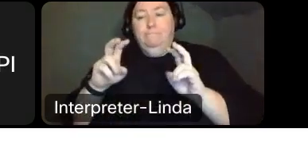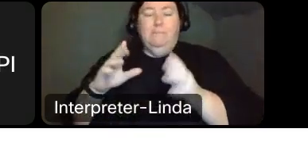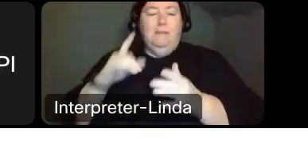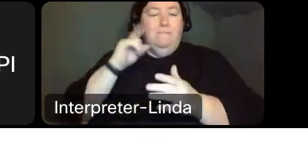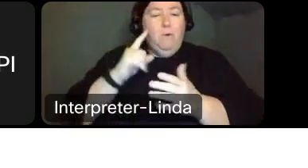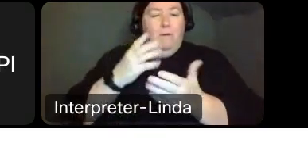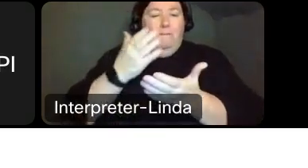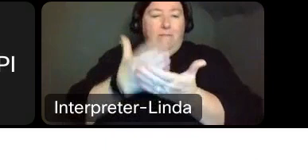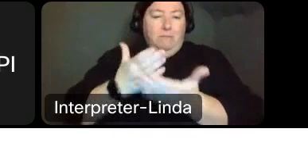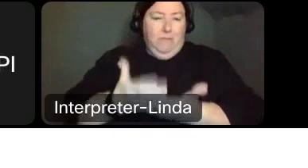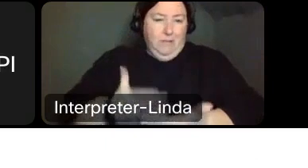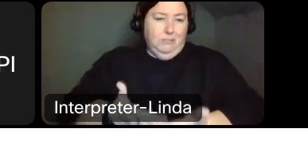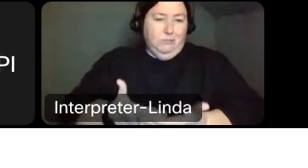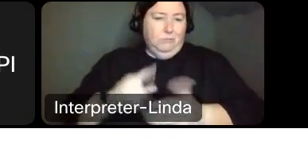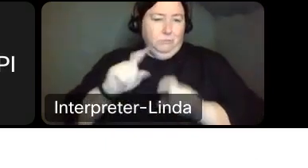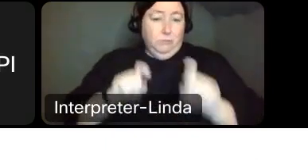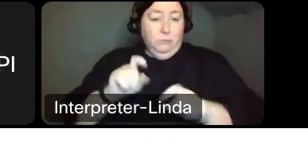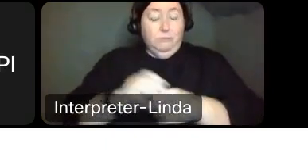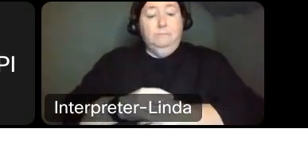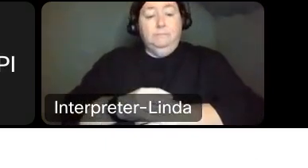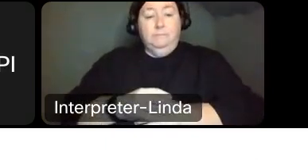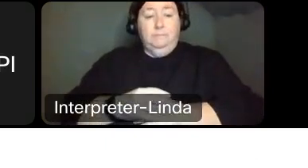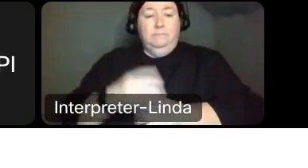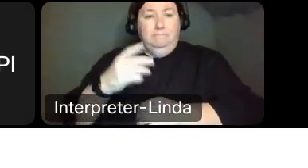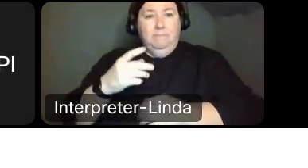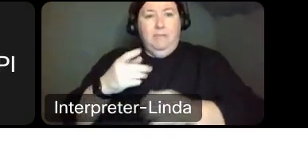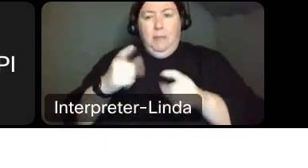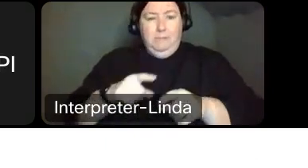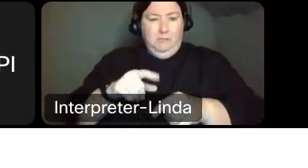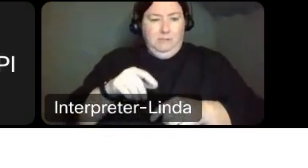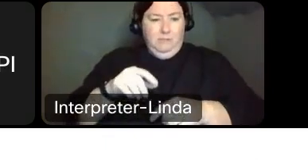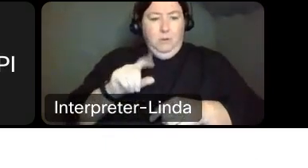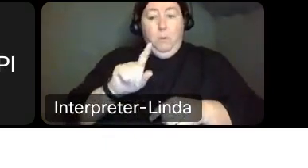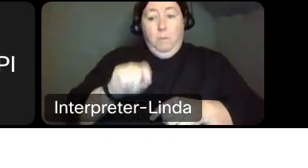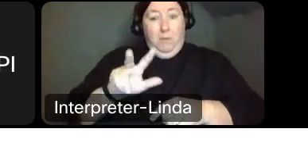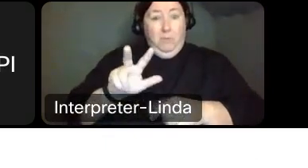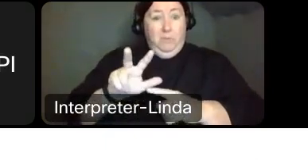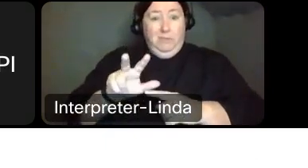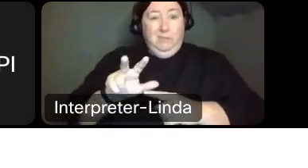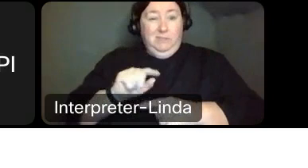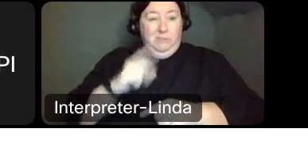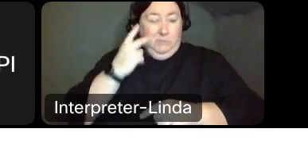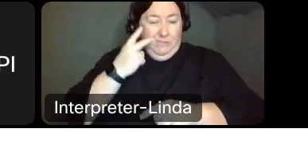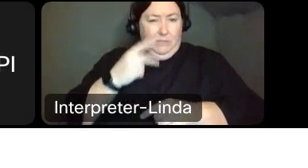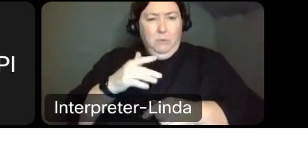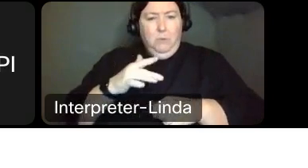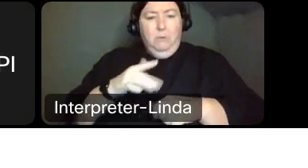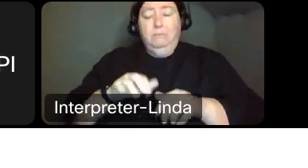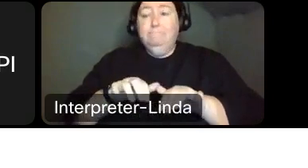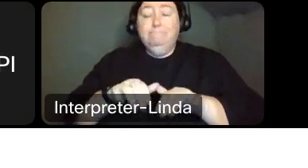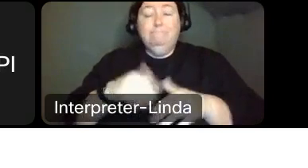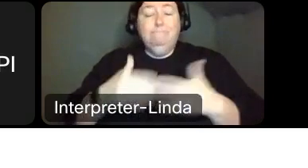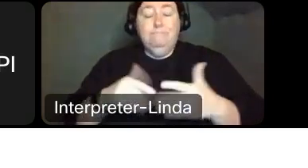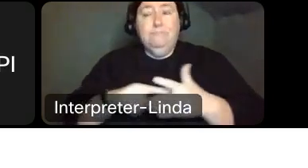verification type question. So this happens quite early, as you can see, question 1.3. This happens quite early in this year's survey, but